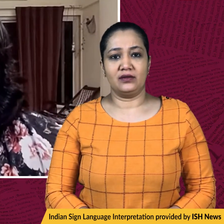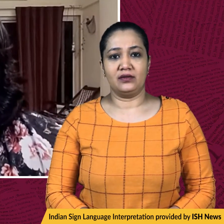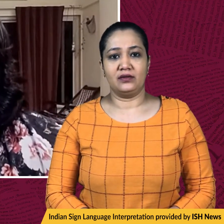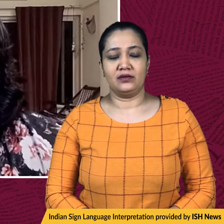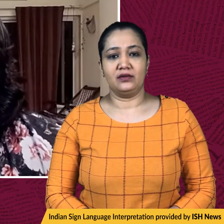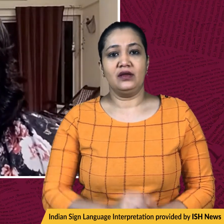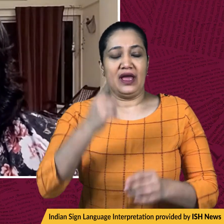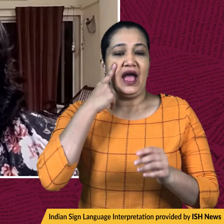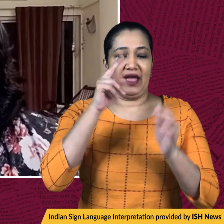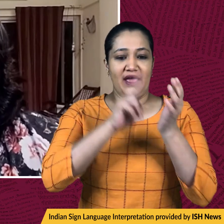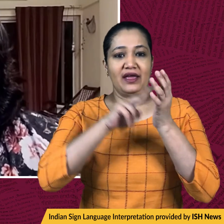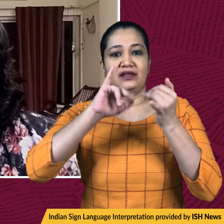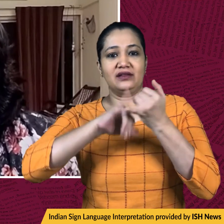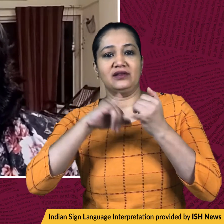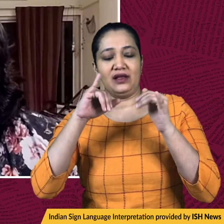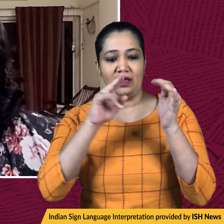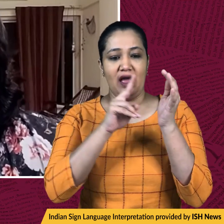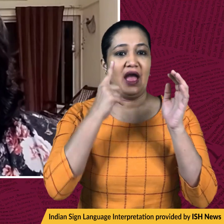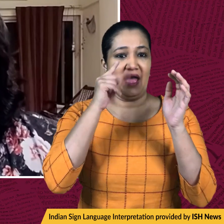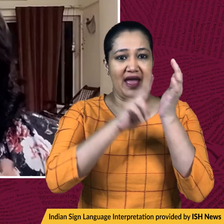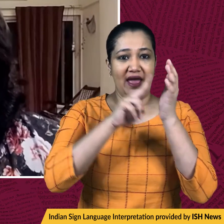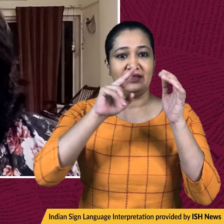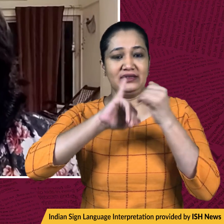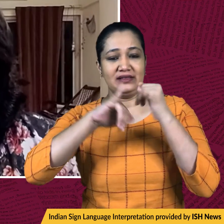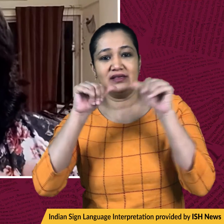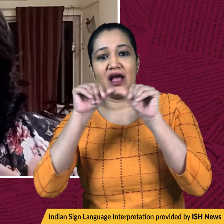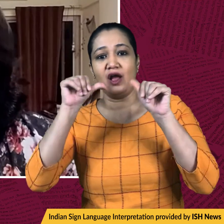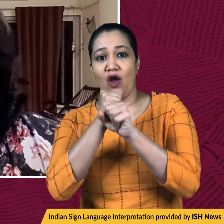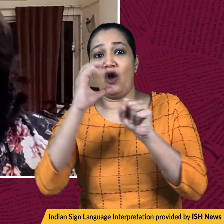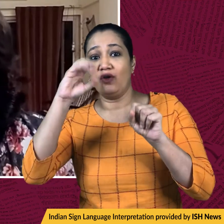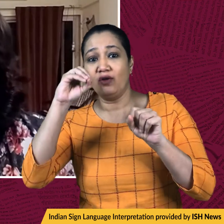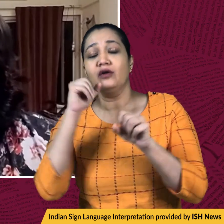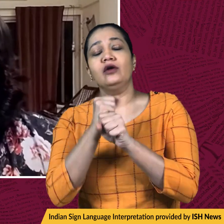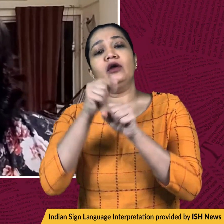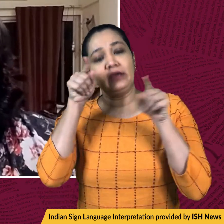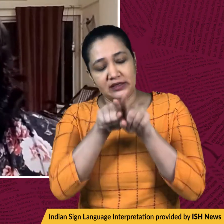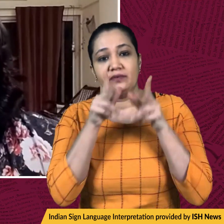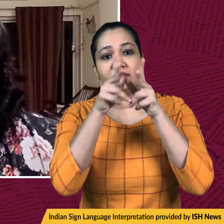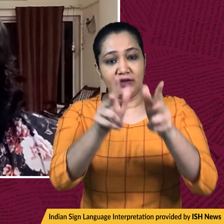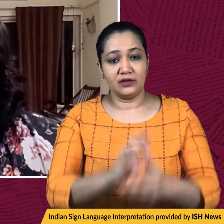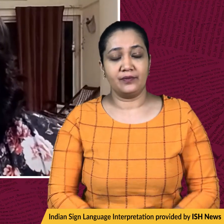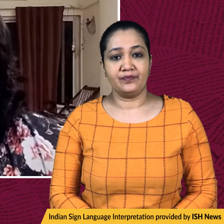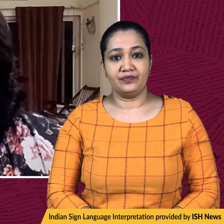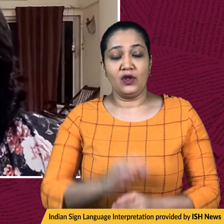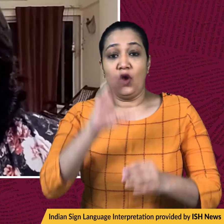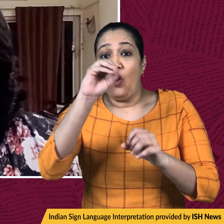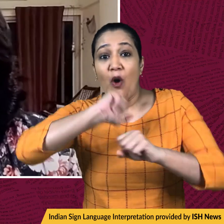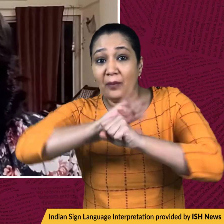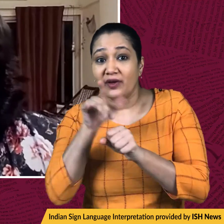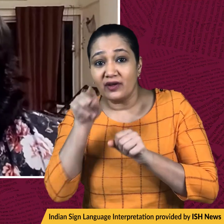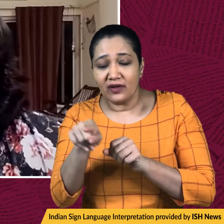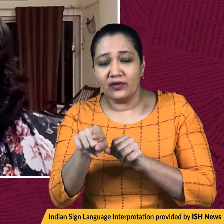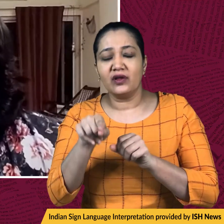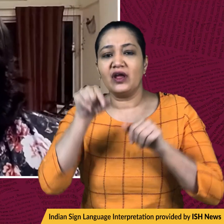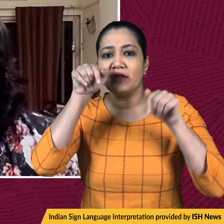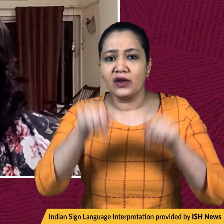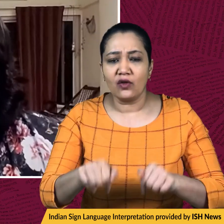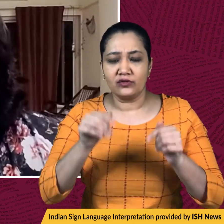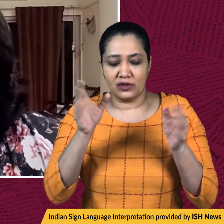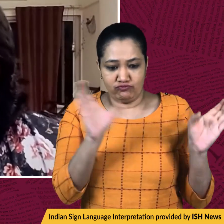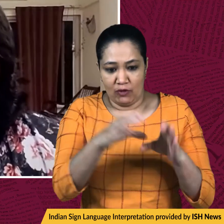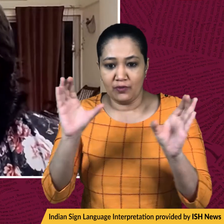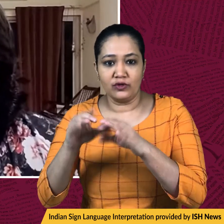Indian SARS-CoV-2 Genomics Consortium, also called as INSACOG, has said that Omicron COVID variant is